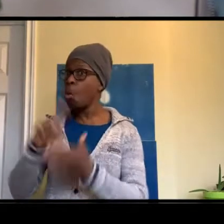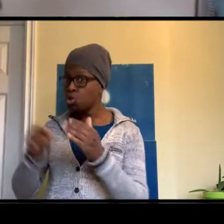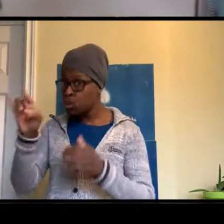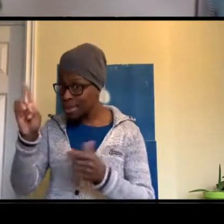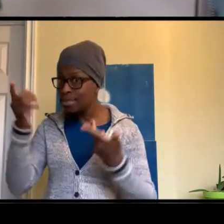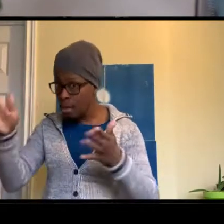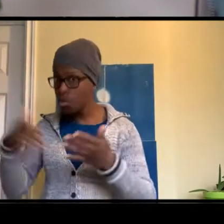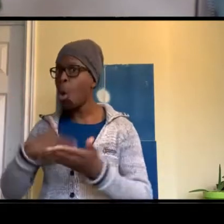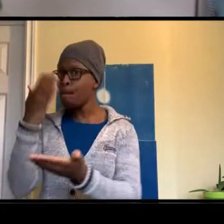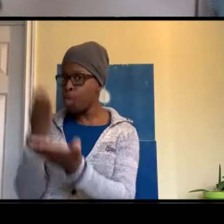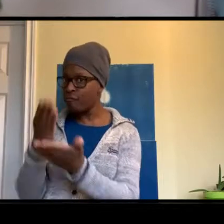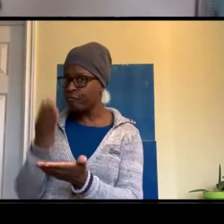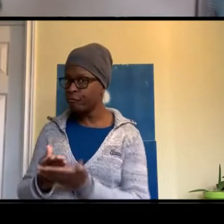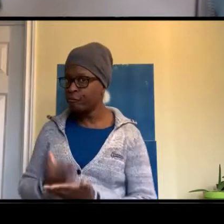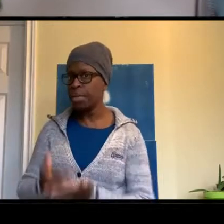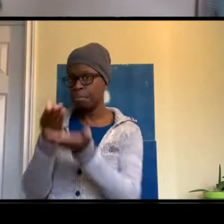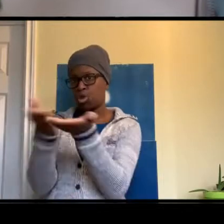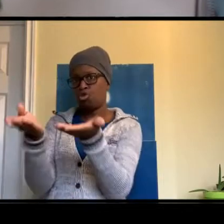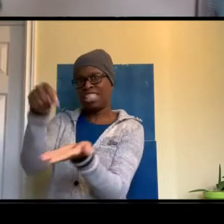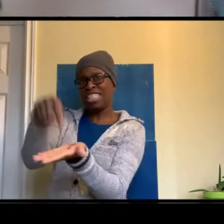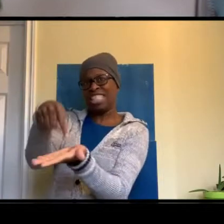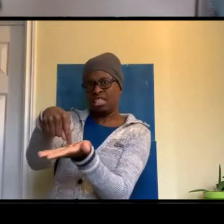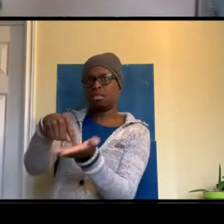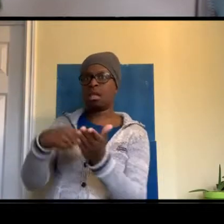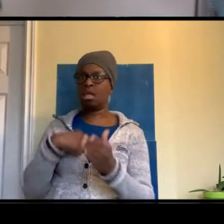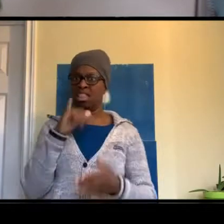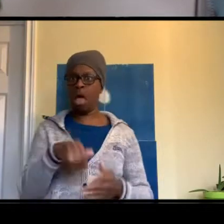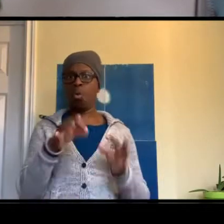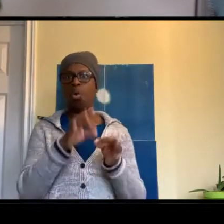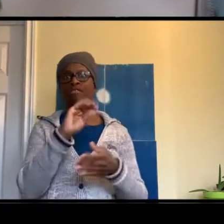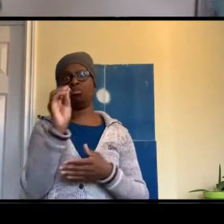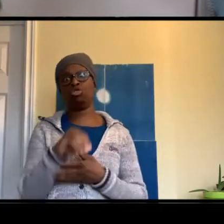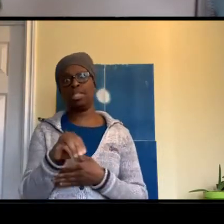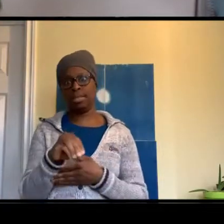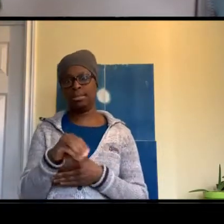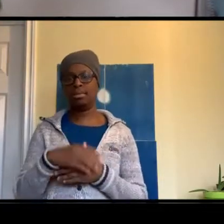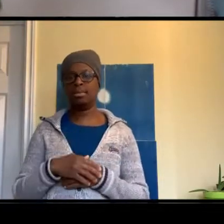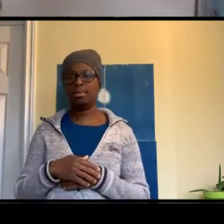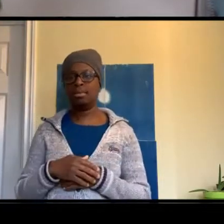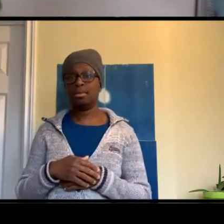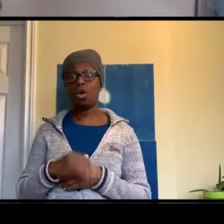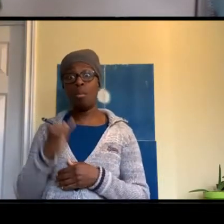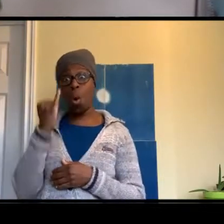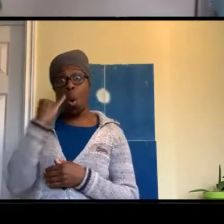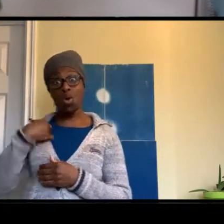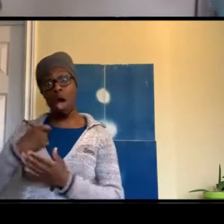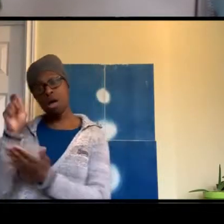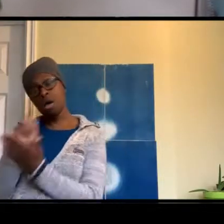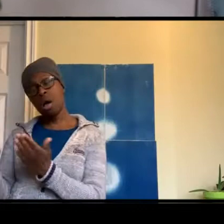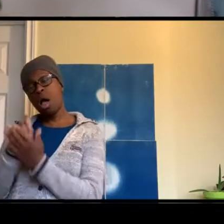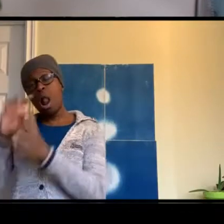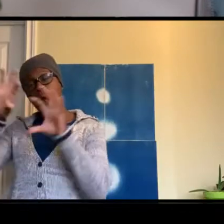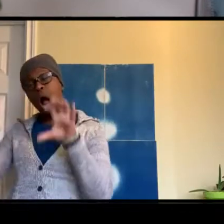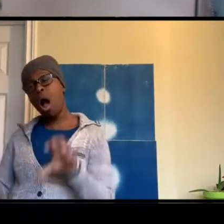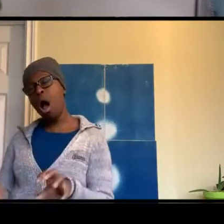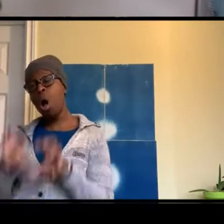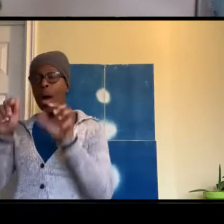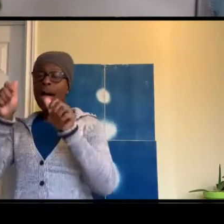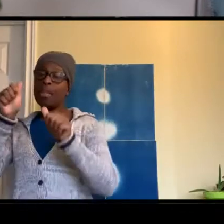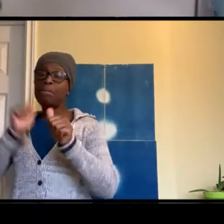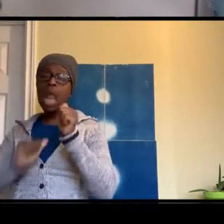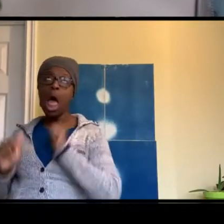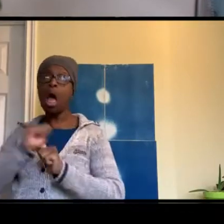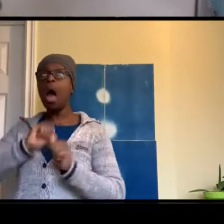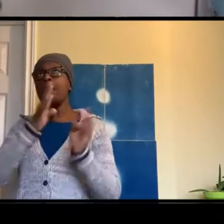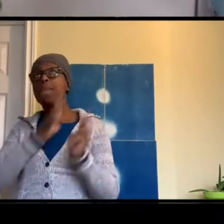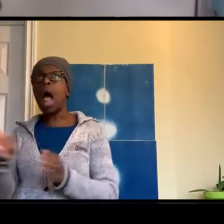So there's, if you write an amazing application about your play, but your only support materials are a couple of photos, the jury's not going to get